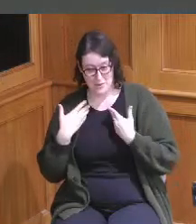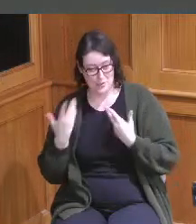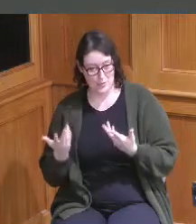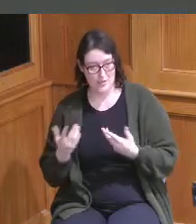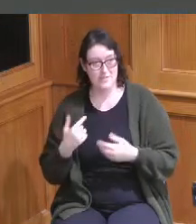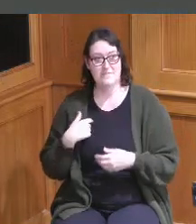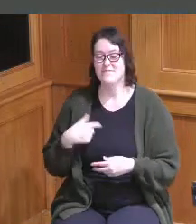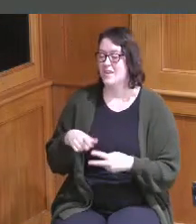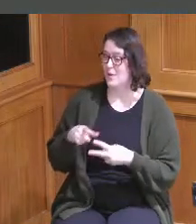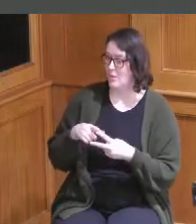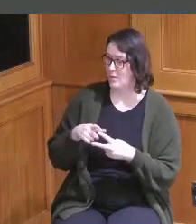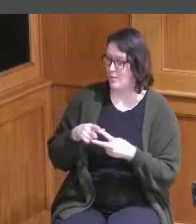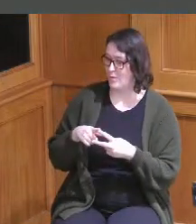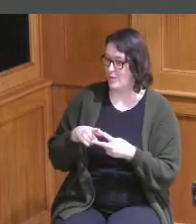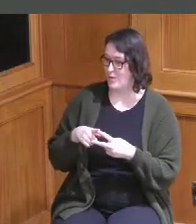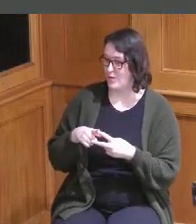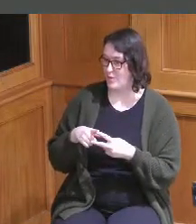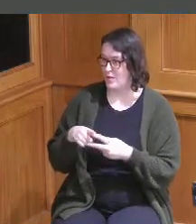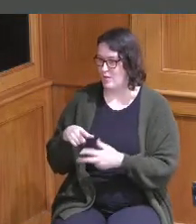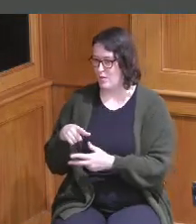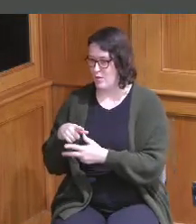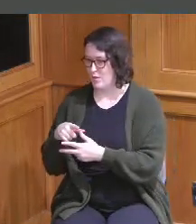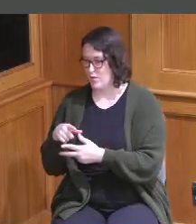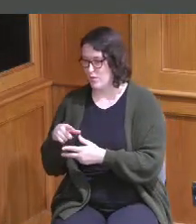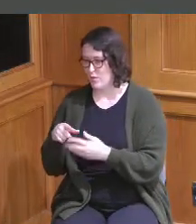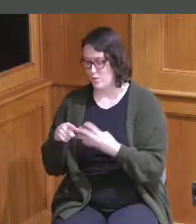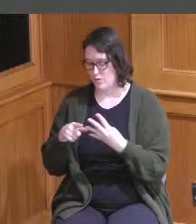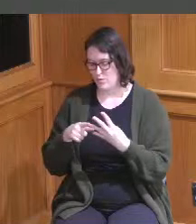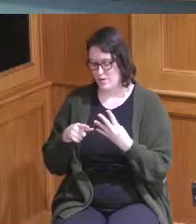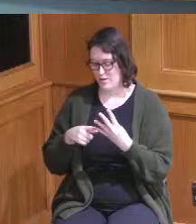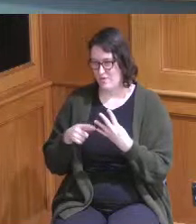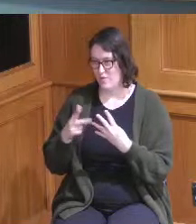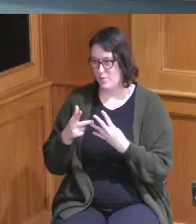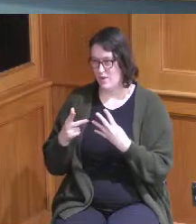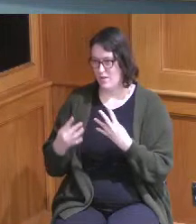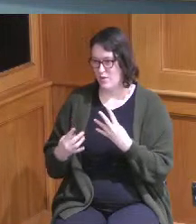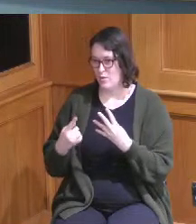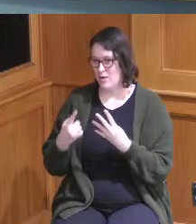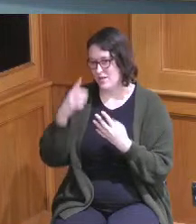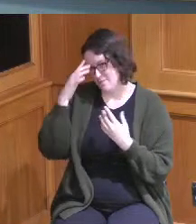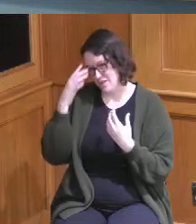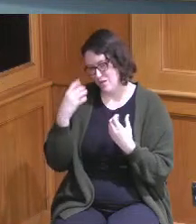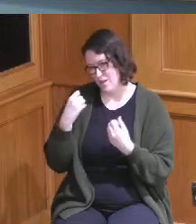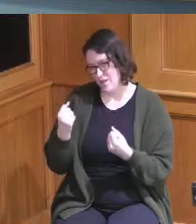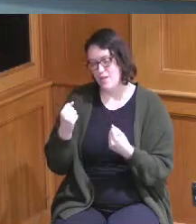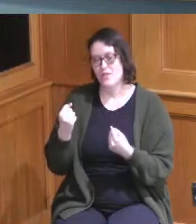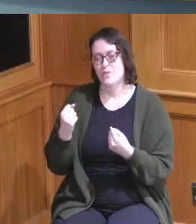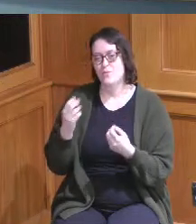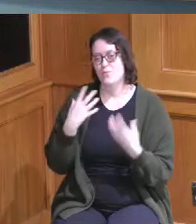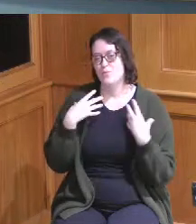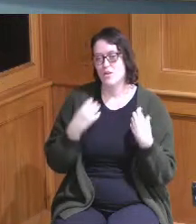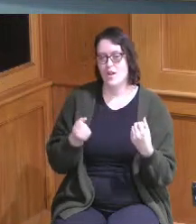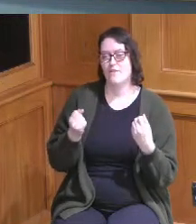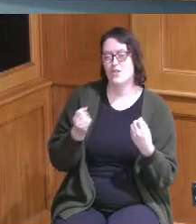well, item numbers 3 and 4 are appointments. 1 to the Mental Health and Recovery Service